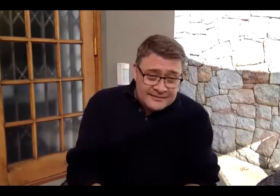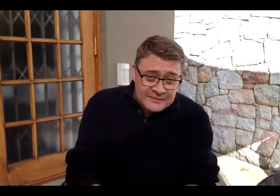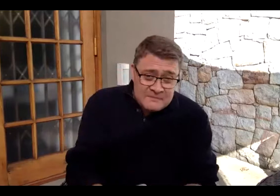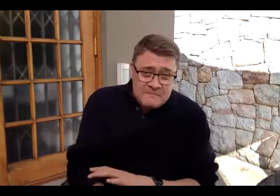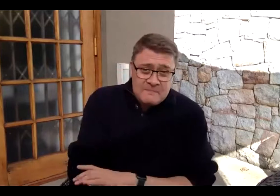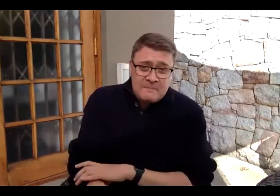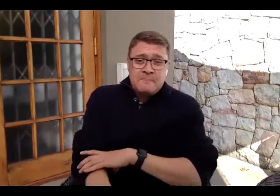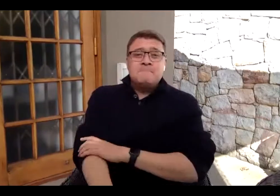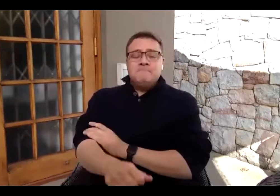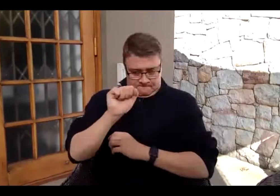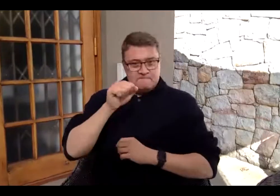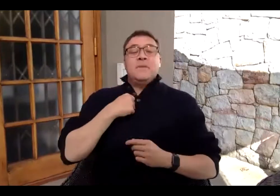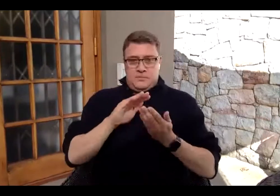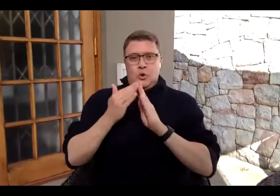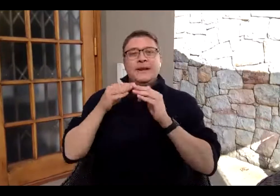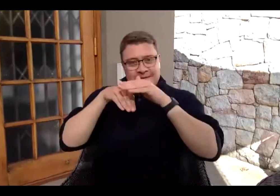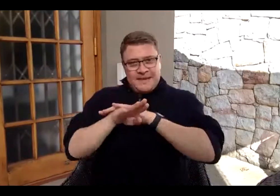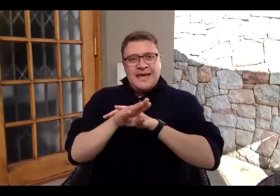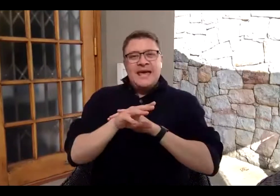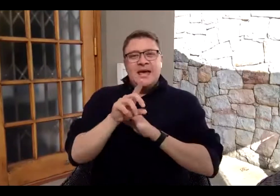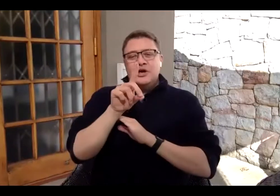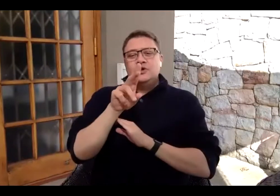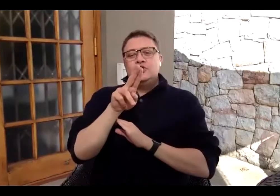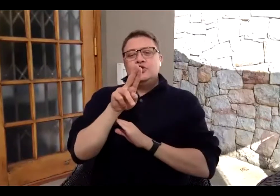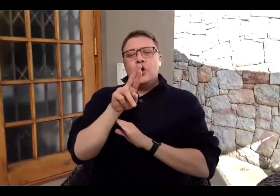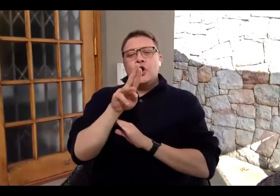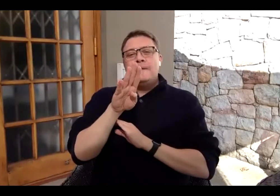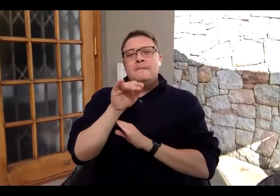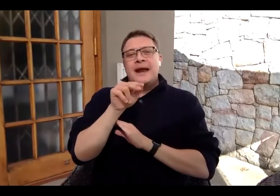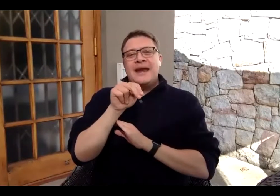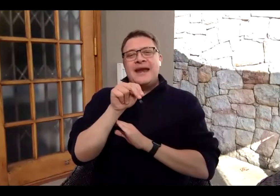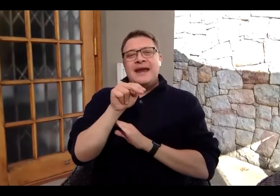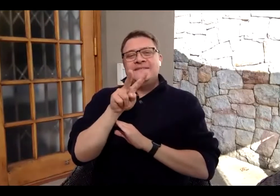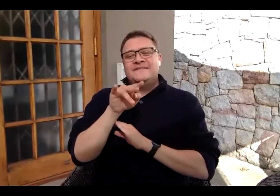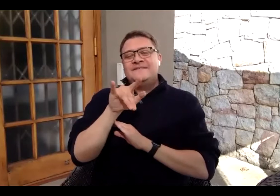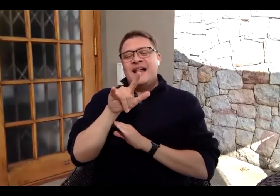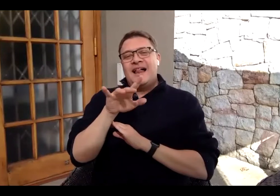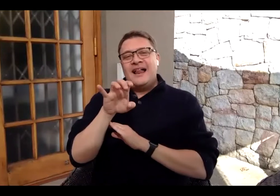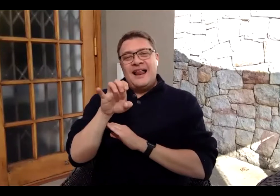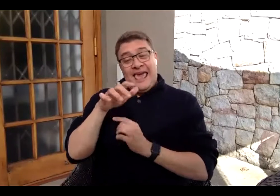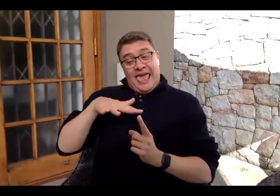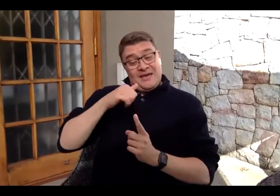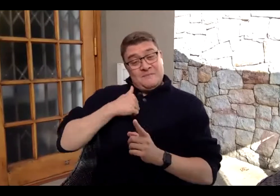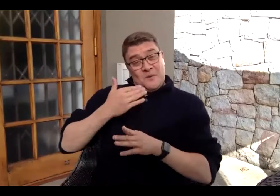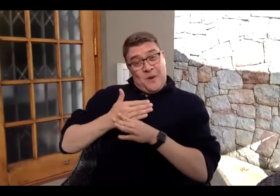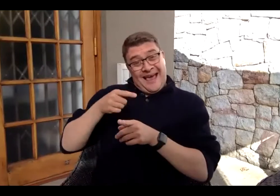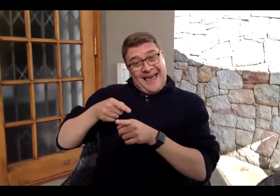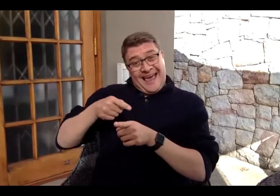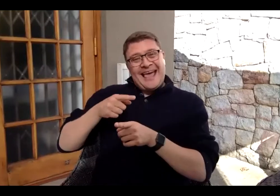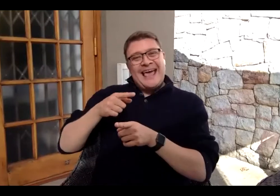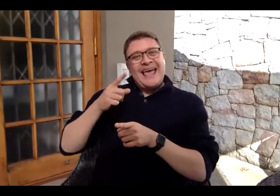Yes, definitely in the community. I'm in Durbanville area, in Cape Town, and the school that I'm at was started